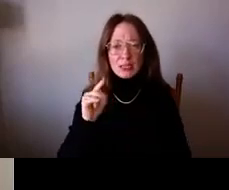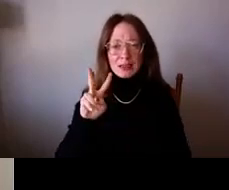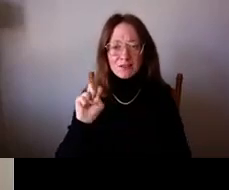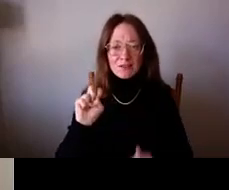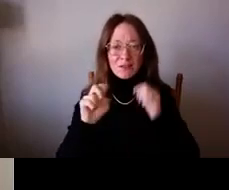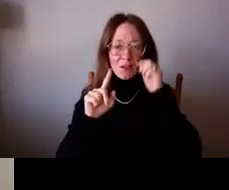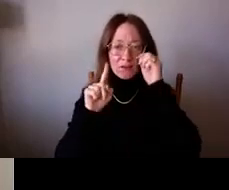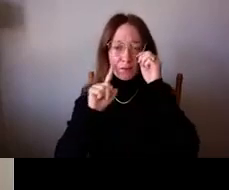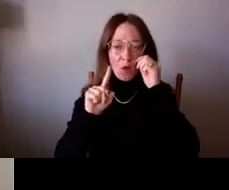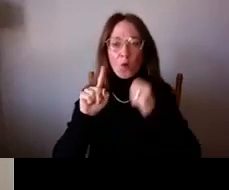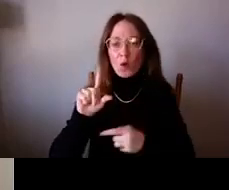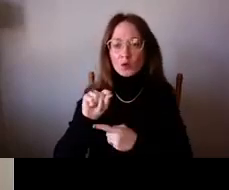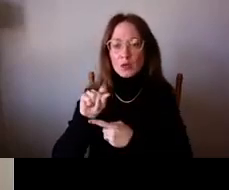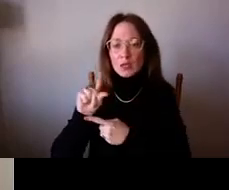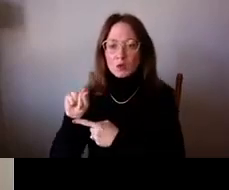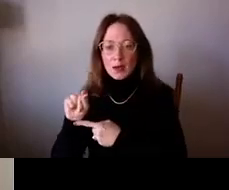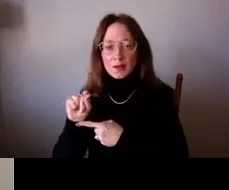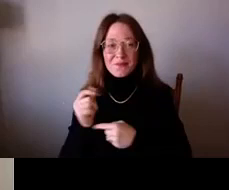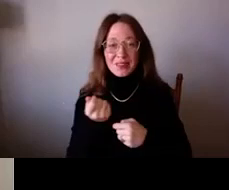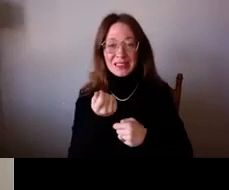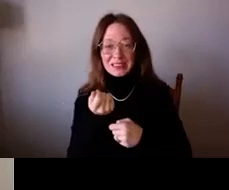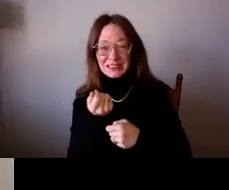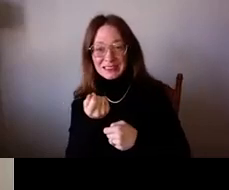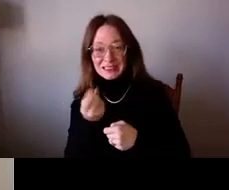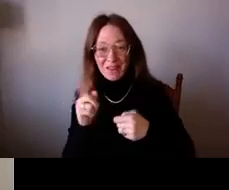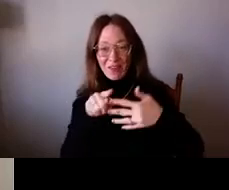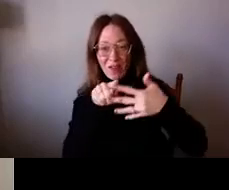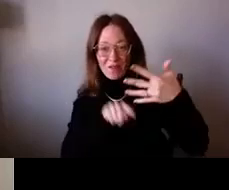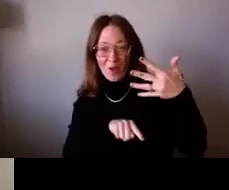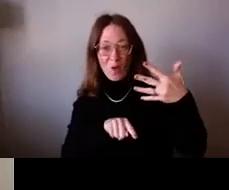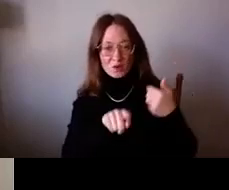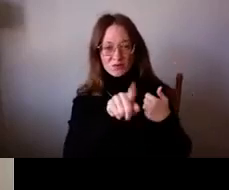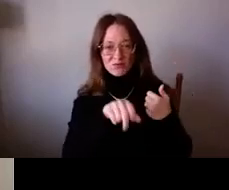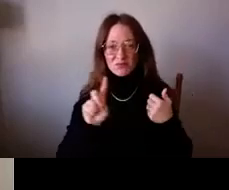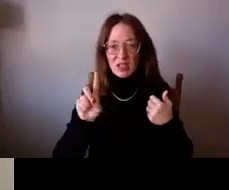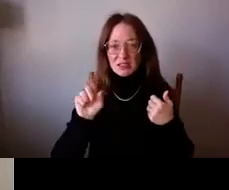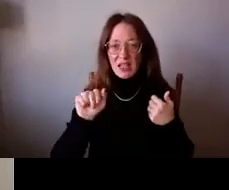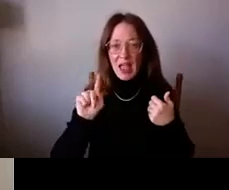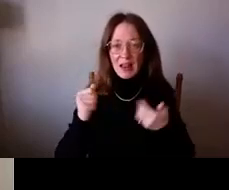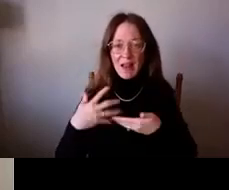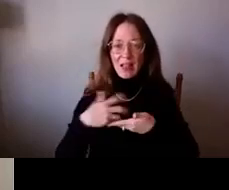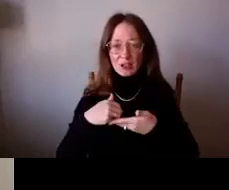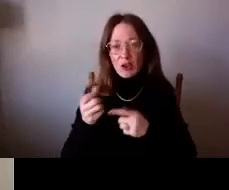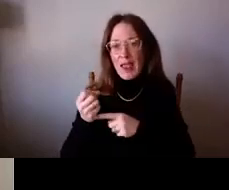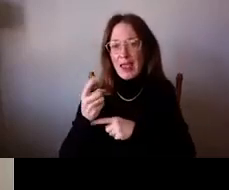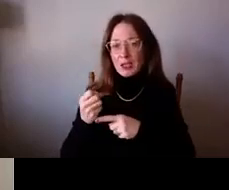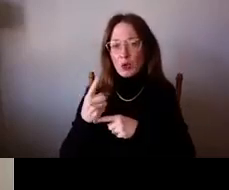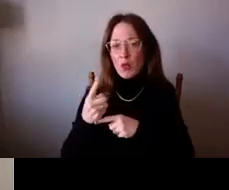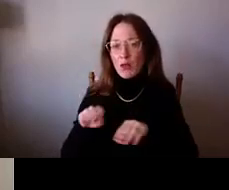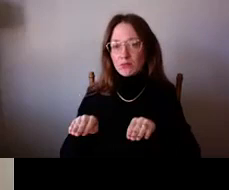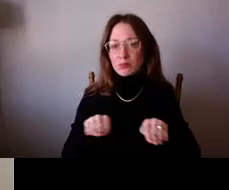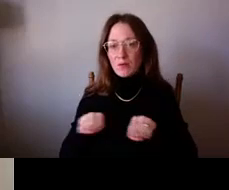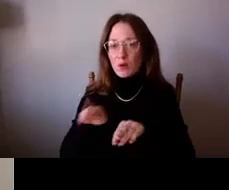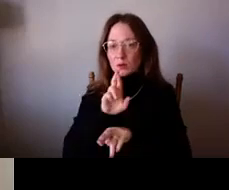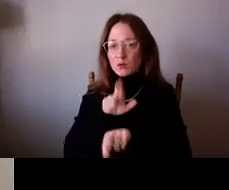2020. Several of these data collections listed on this slide are annual performance reports